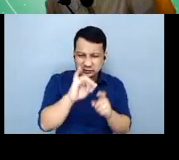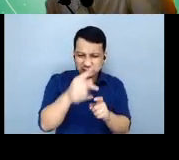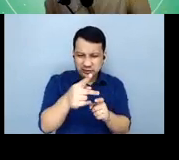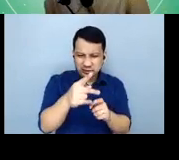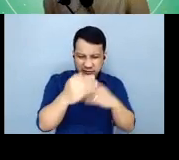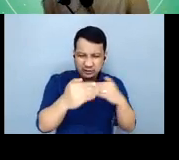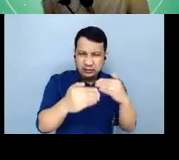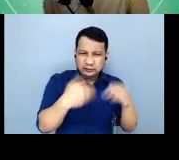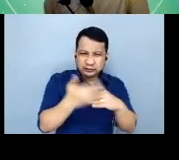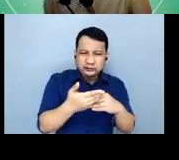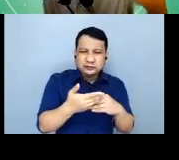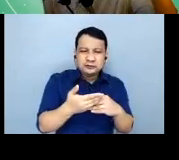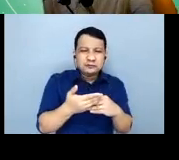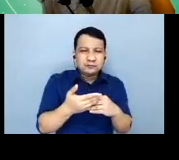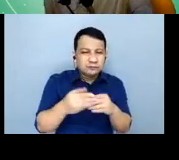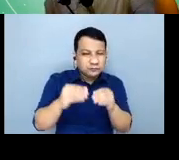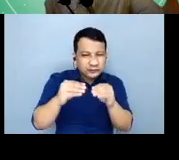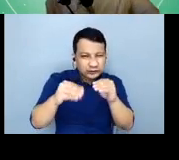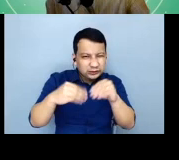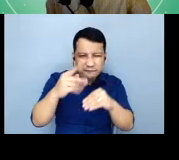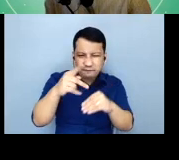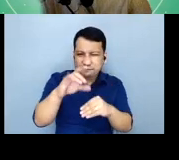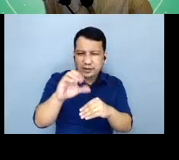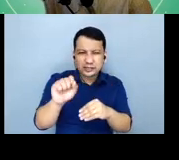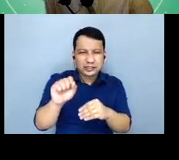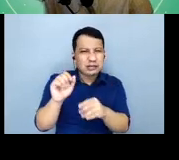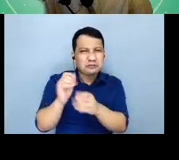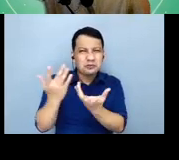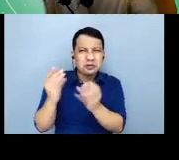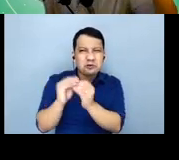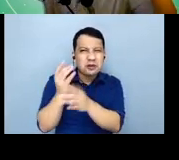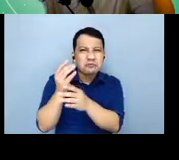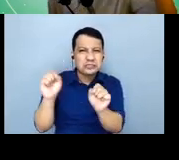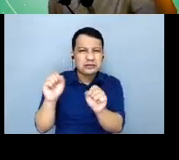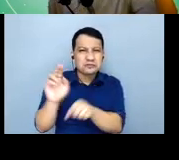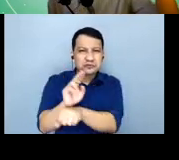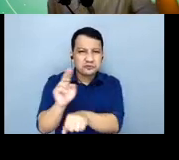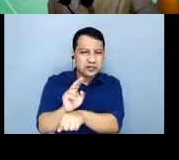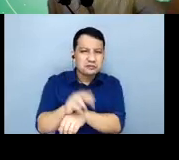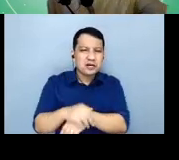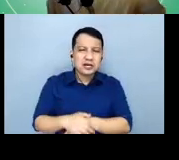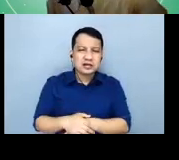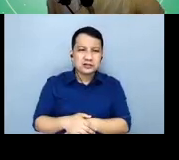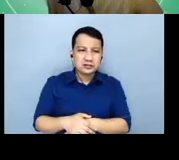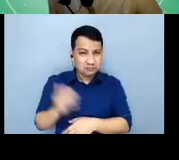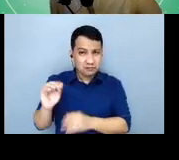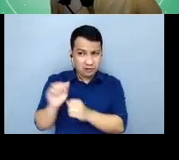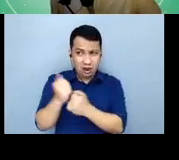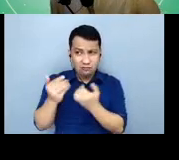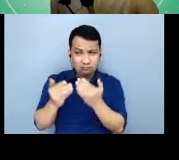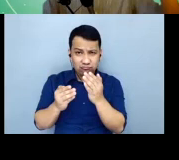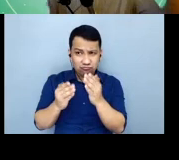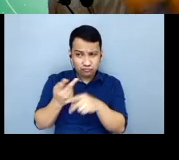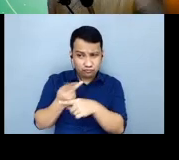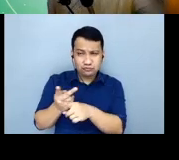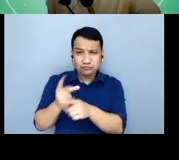which we often take for granted, into something that is safer to use. And when you think of ways of revolutionizing a